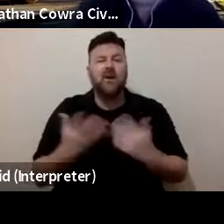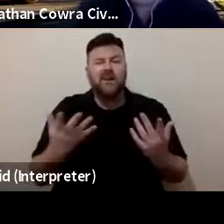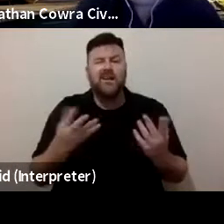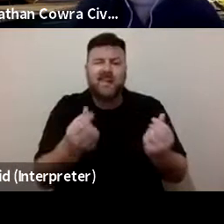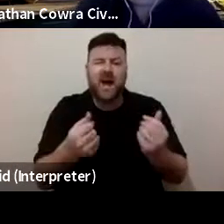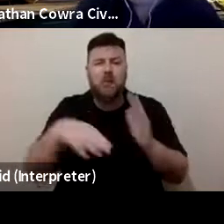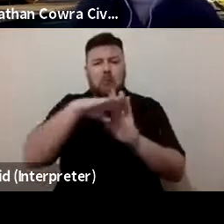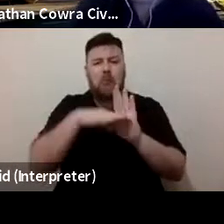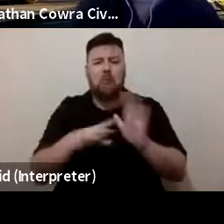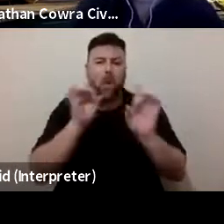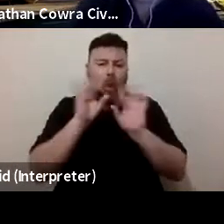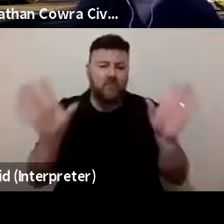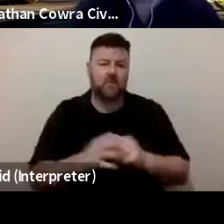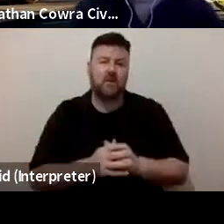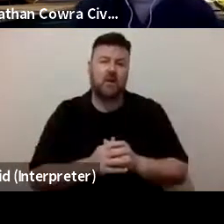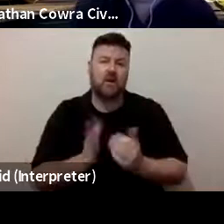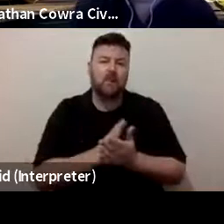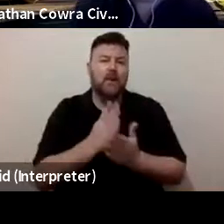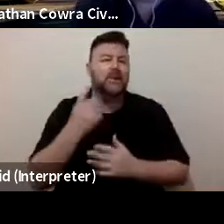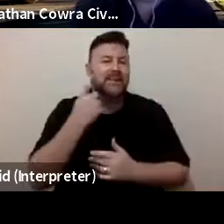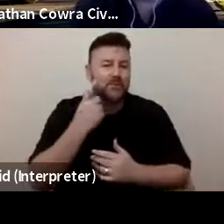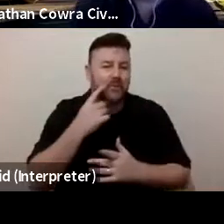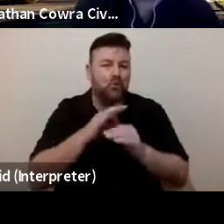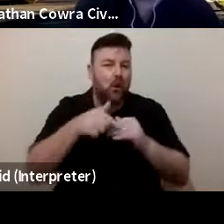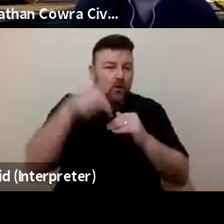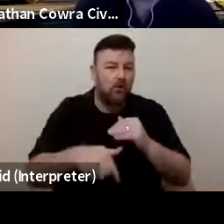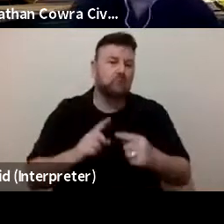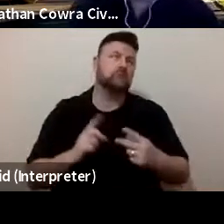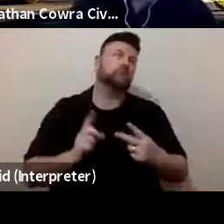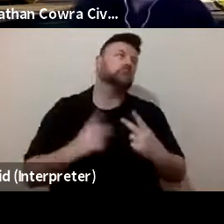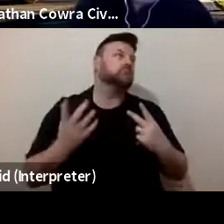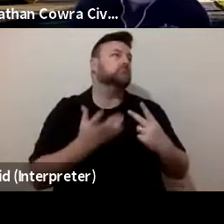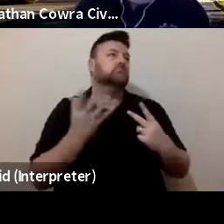of, keep it simple. But probably the one which was